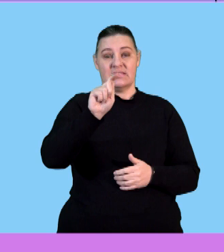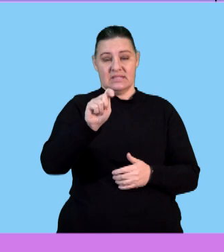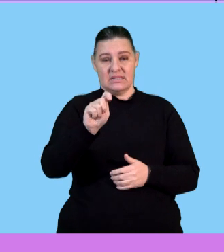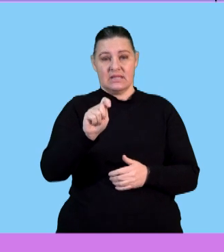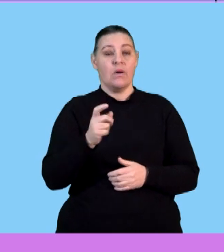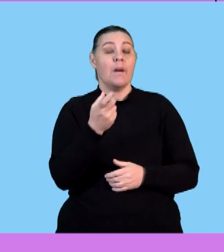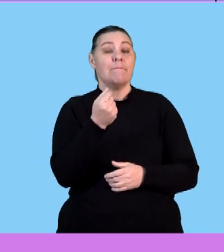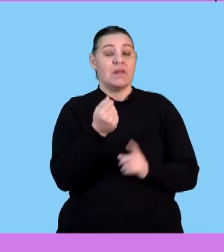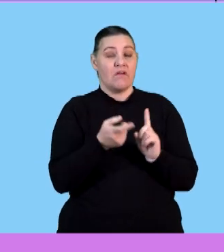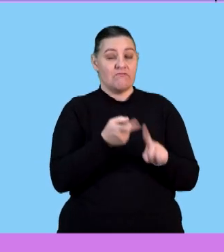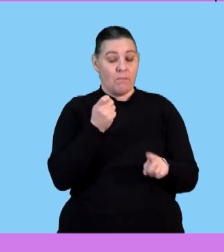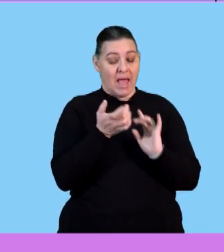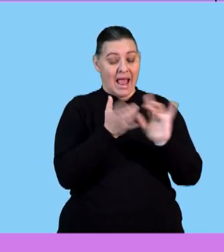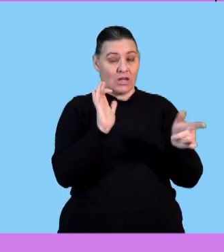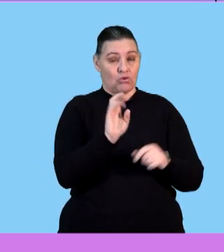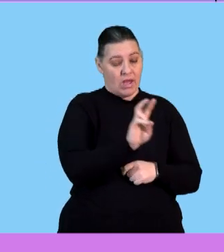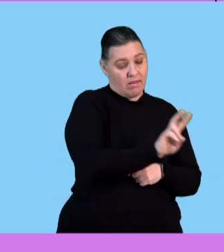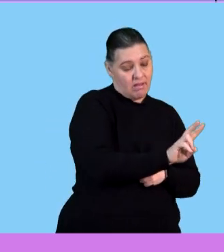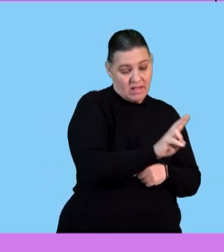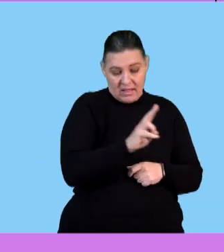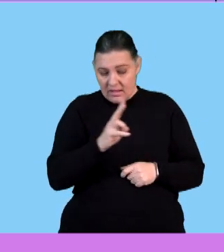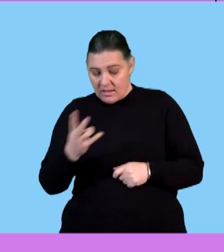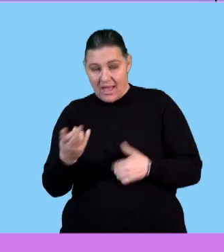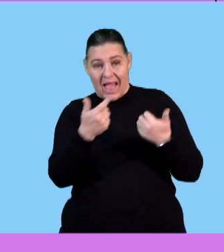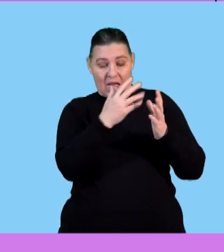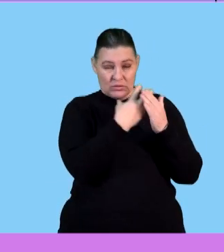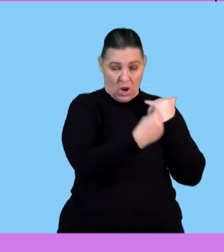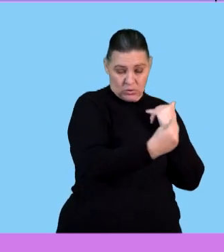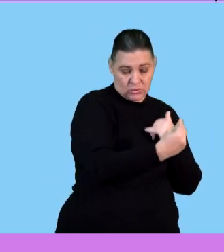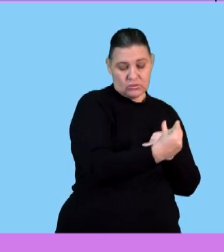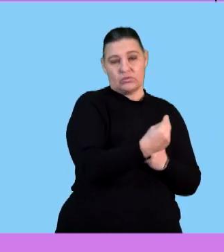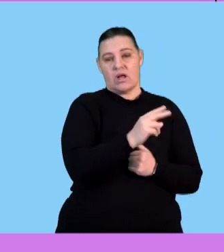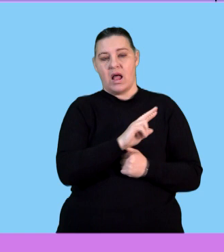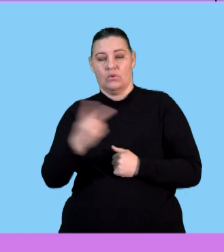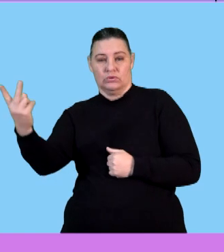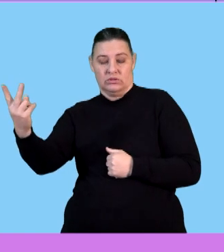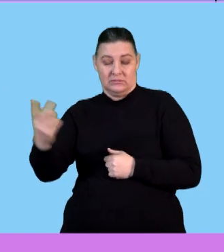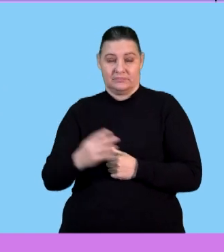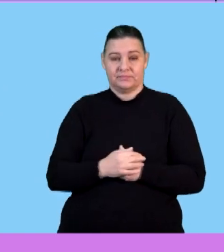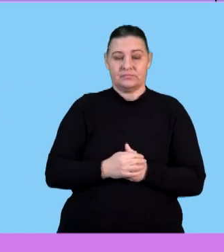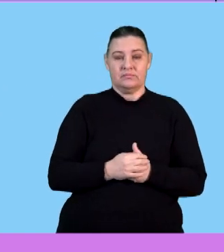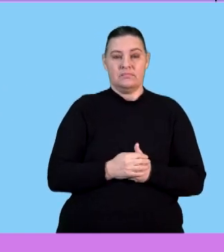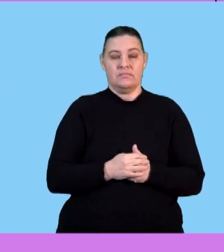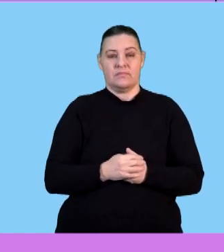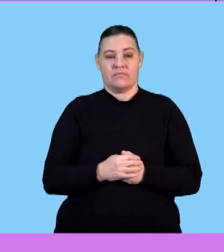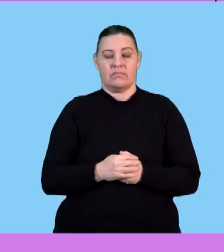EFT, when money is moved out of an account digitally.